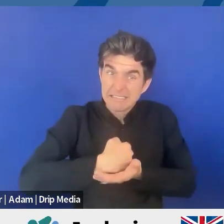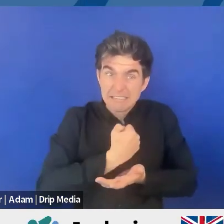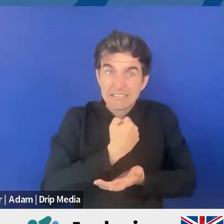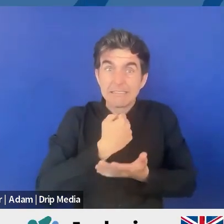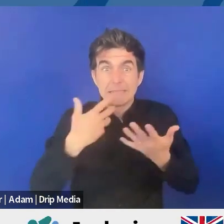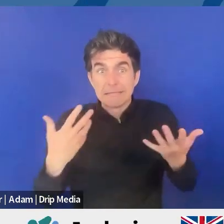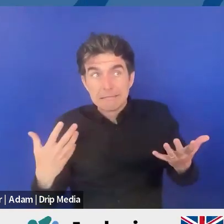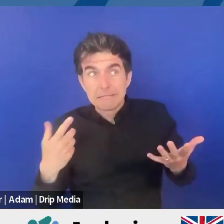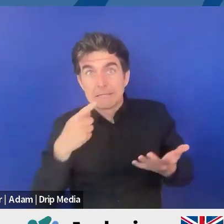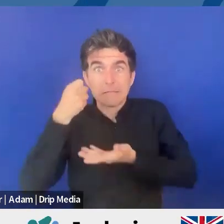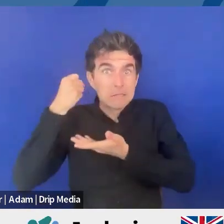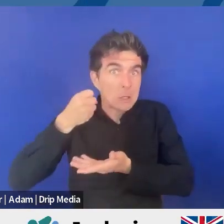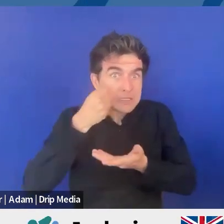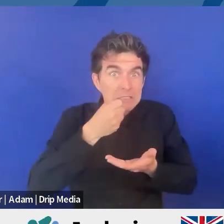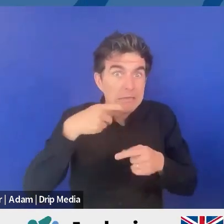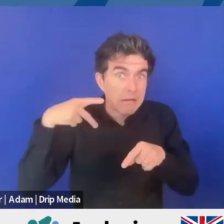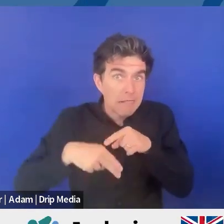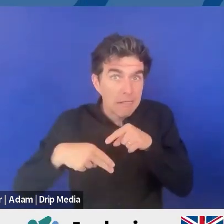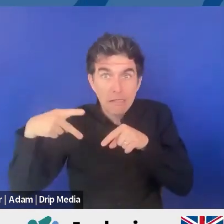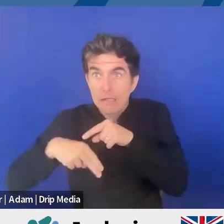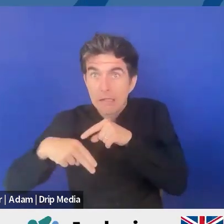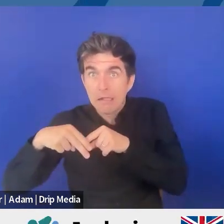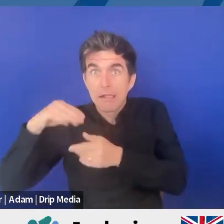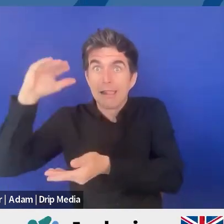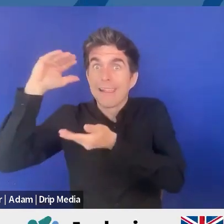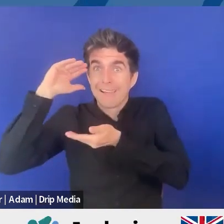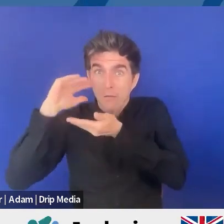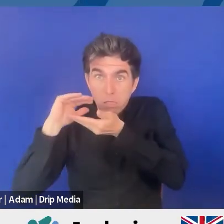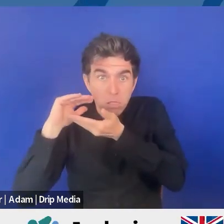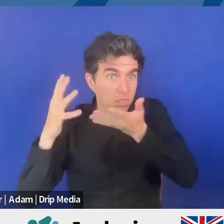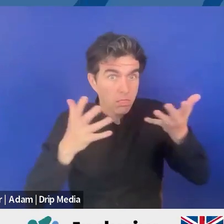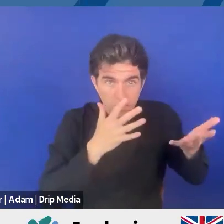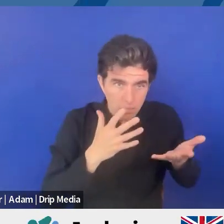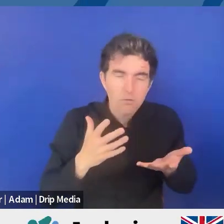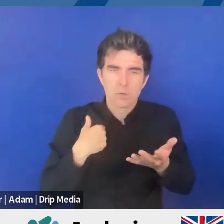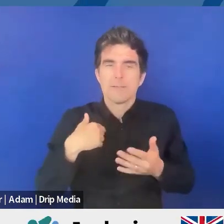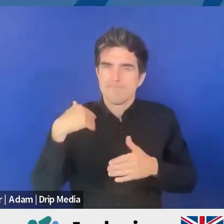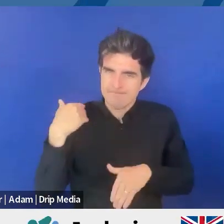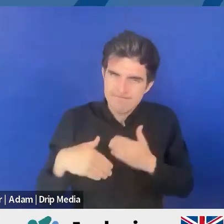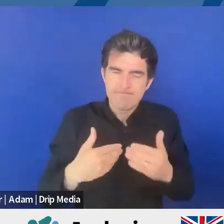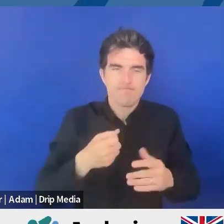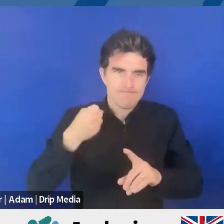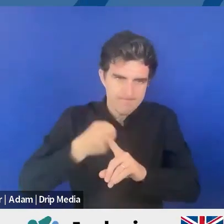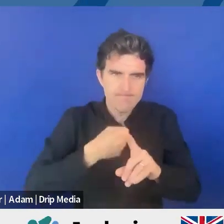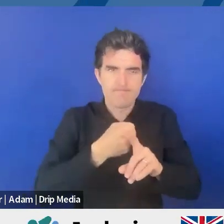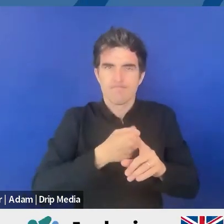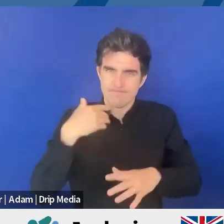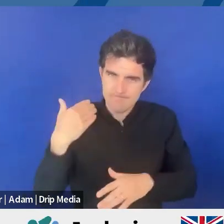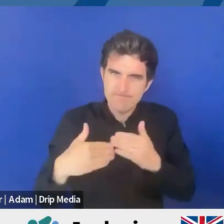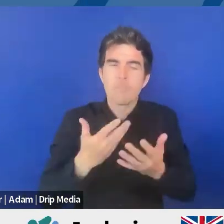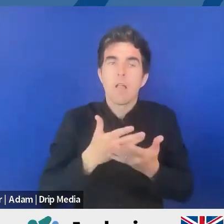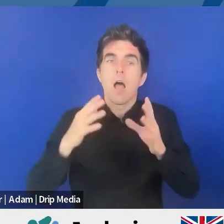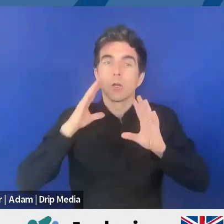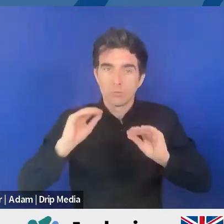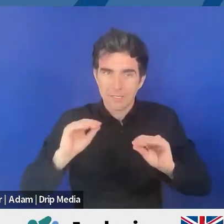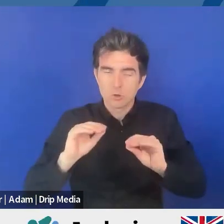we will continue to drive progress on education through innovative financing, through working with partner governments. This will